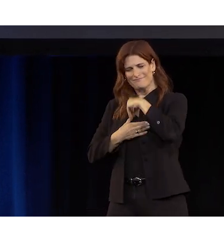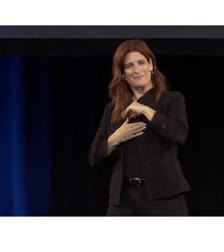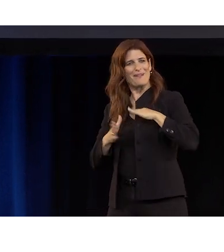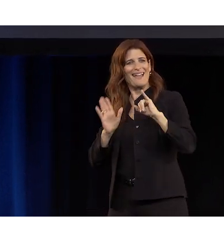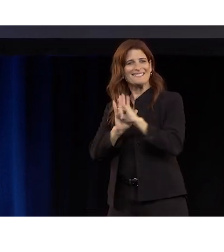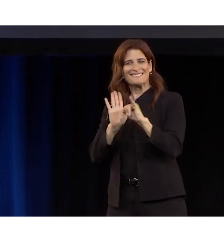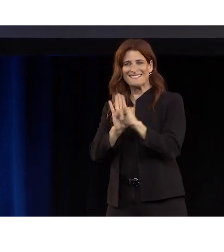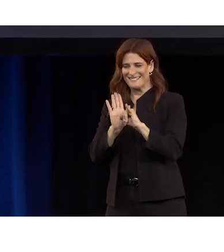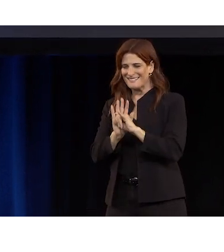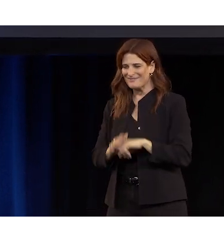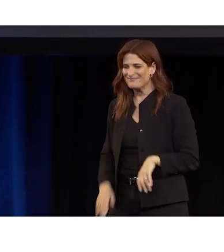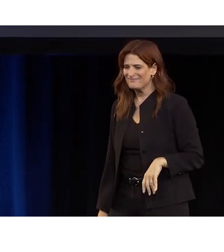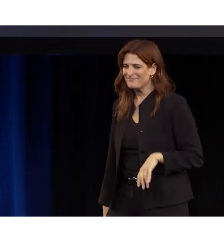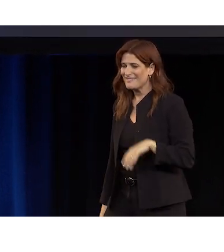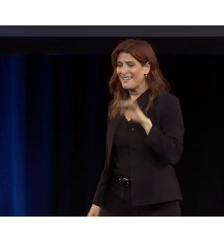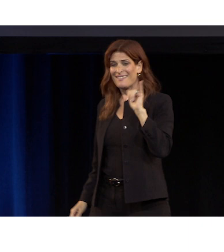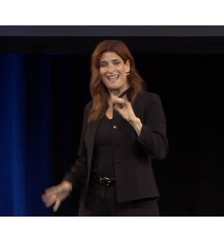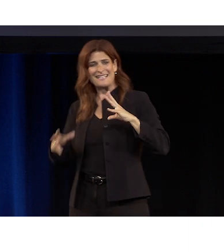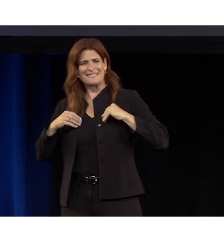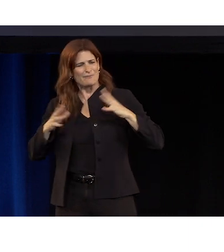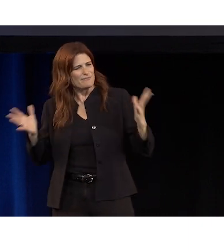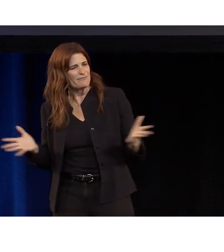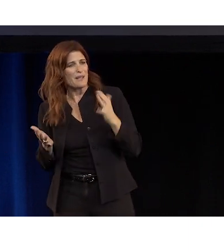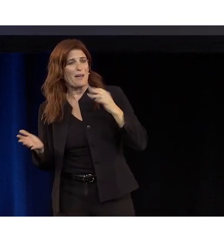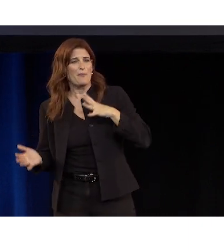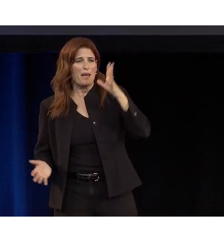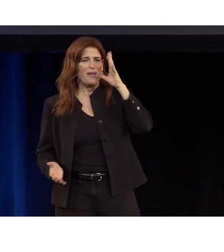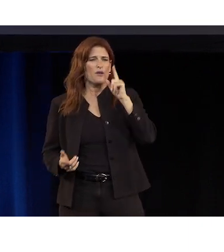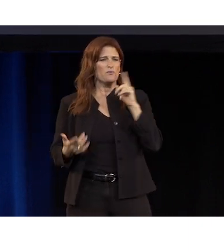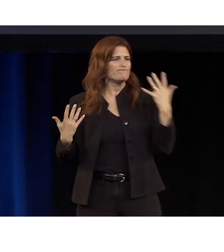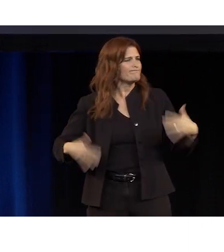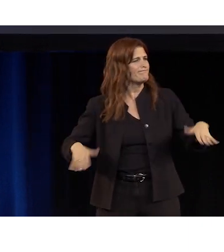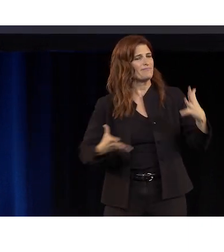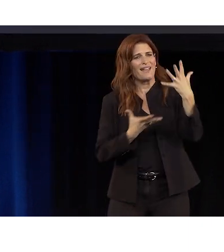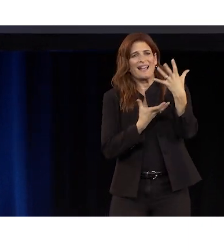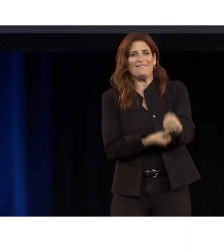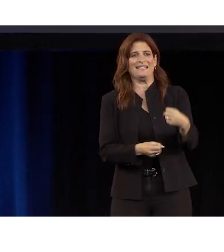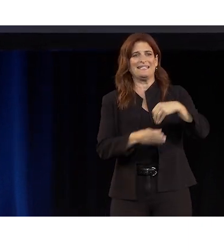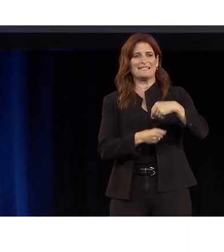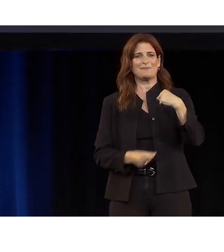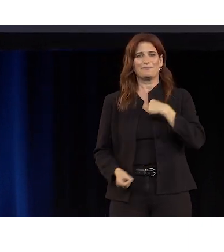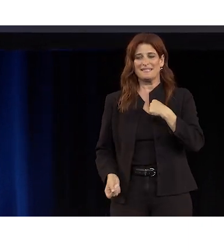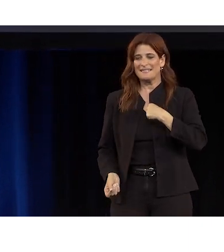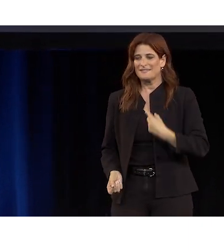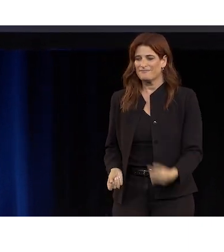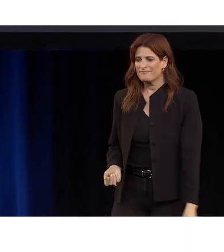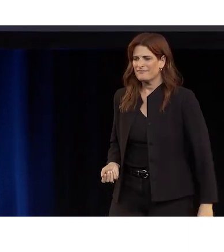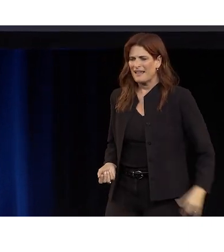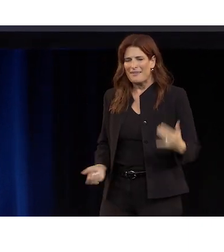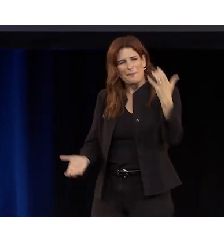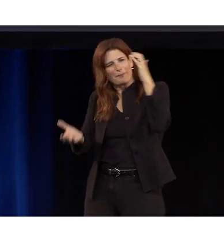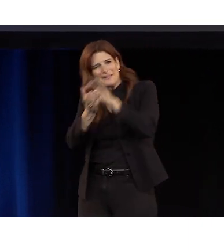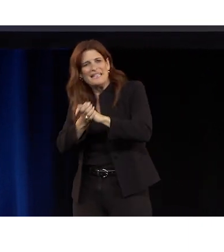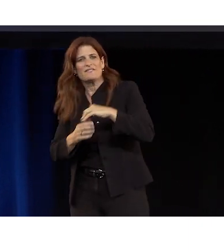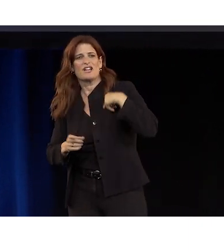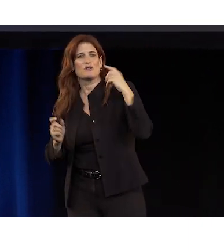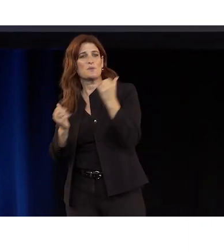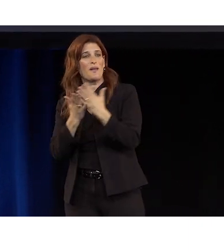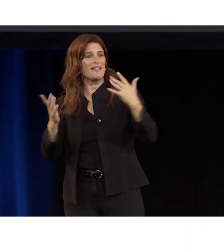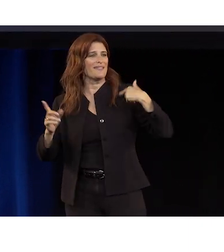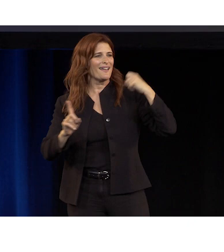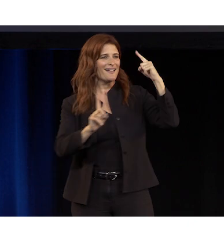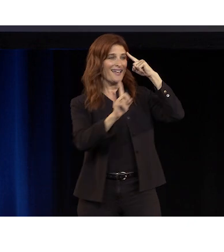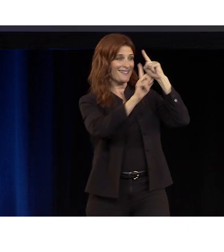as a child, I accepted my deafness as an integral part of my identity, and that acceptance was nurtured by